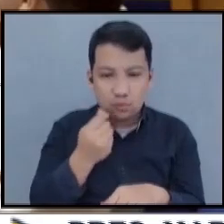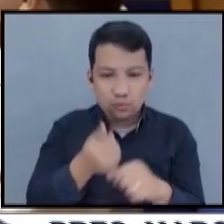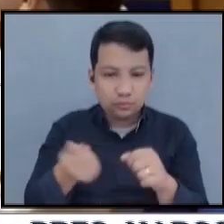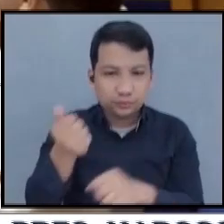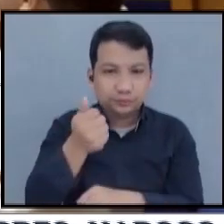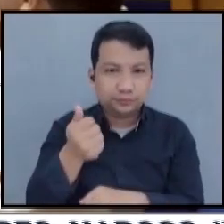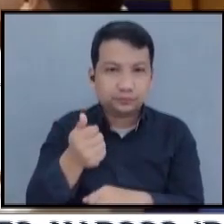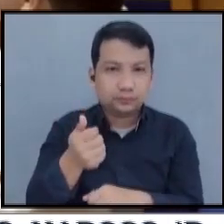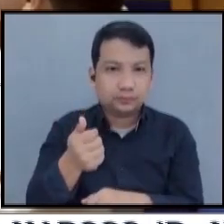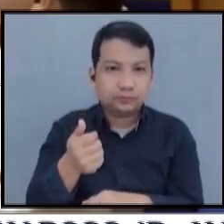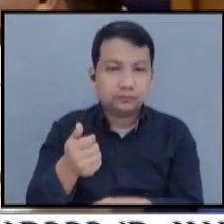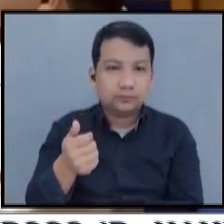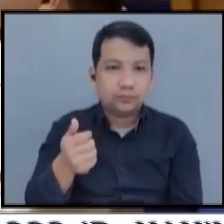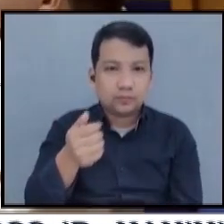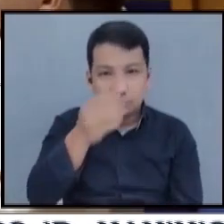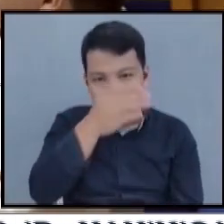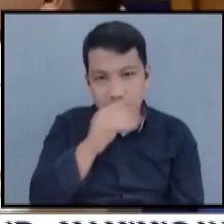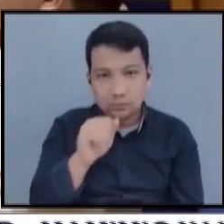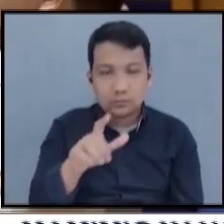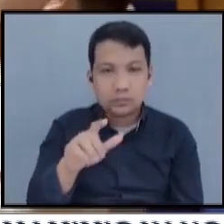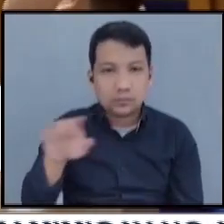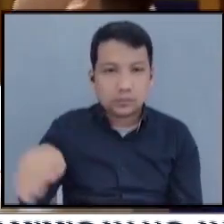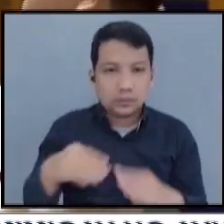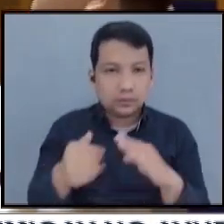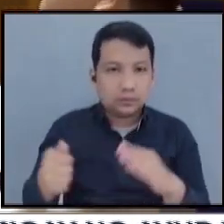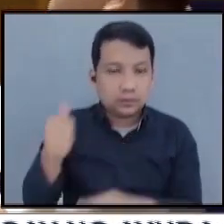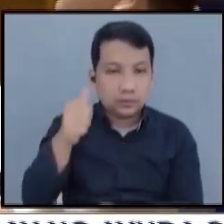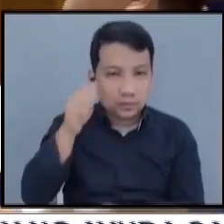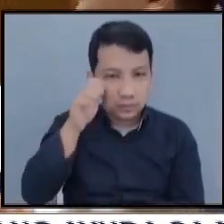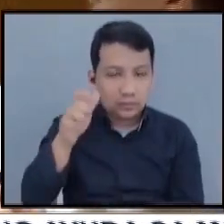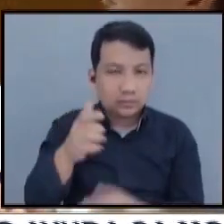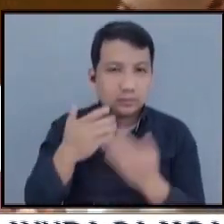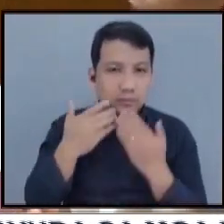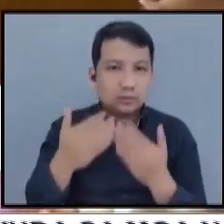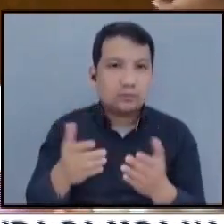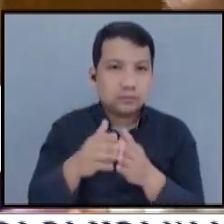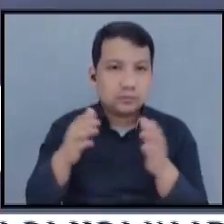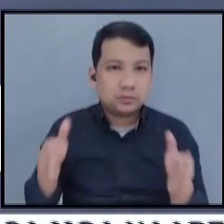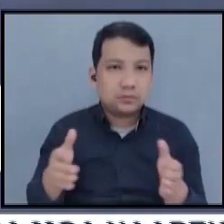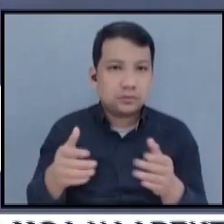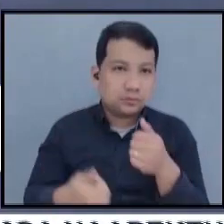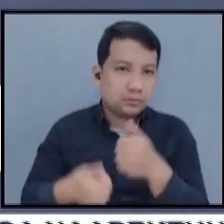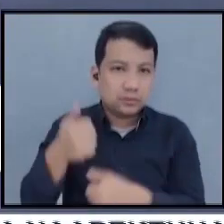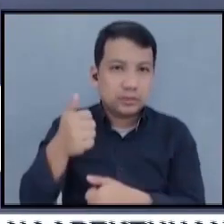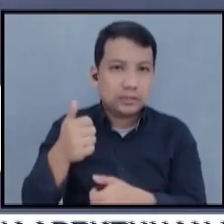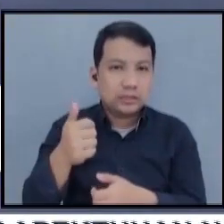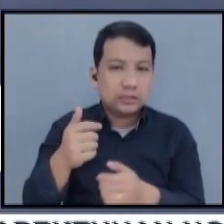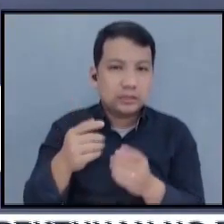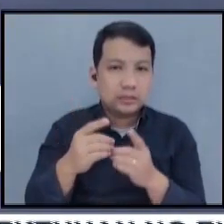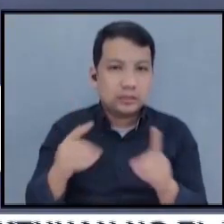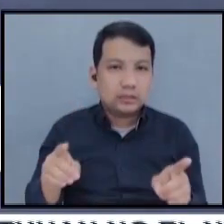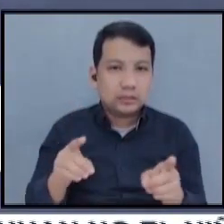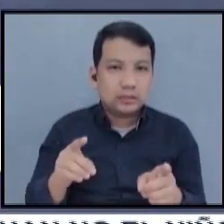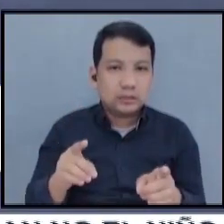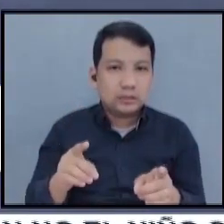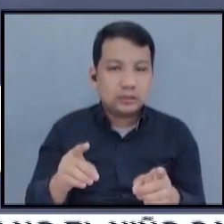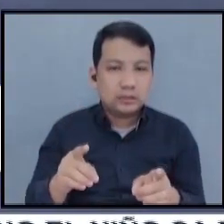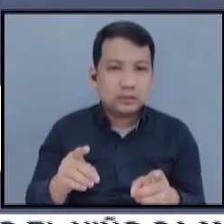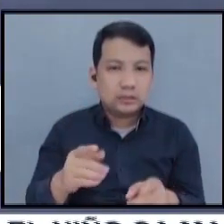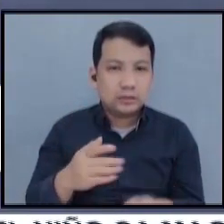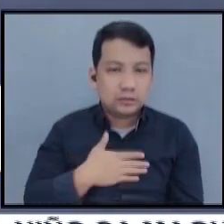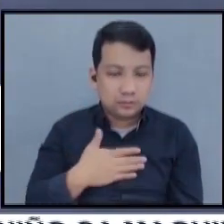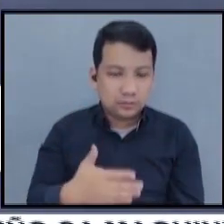District Representative Edsel Lagman, lubos ang pasalamat sa paglusot ng divorce bill. Madam Speaker, starting